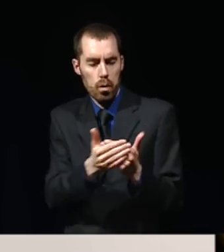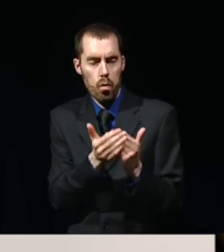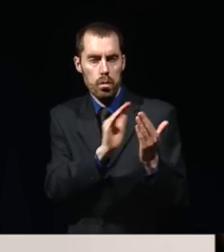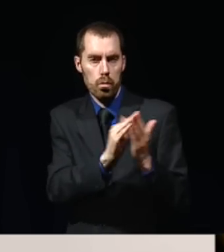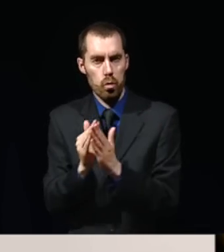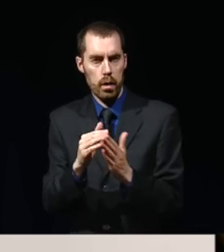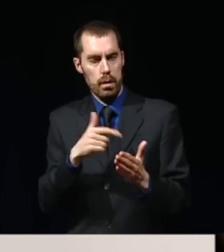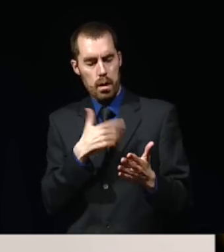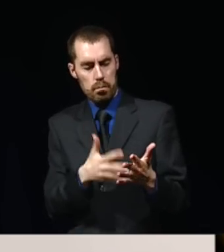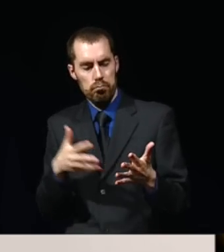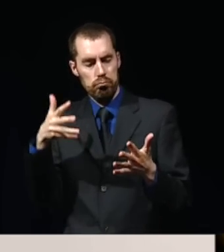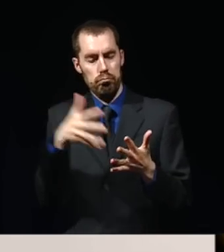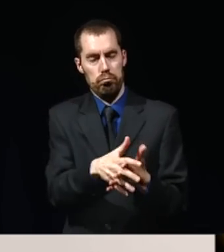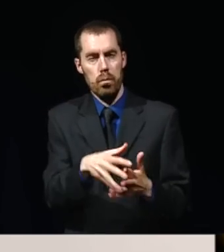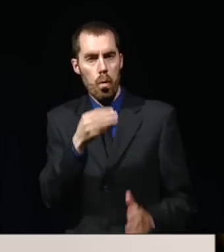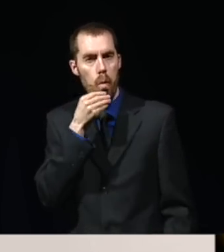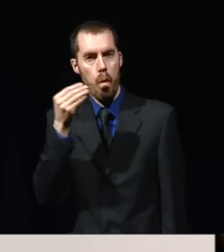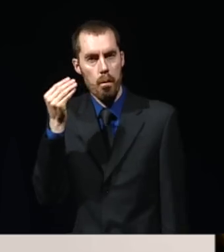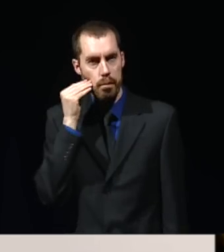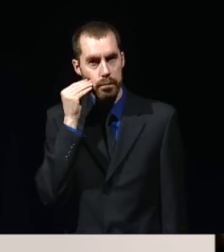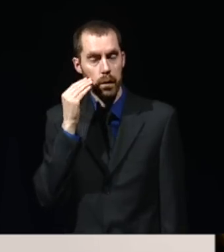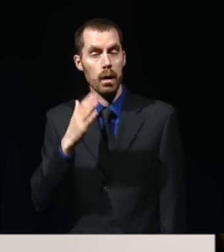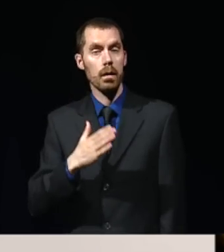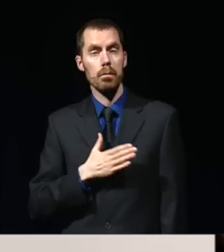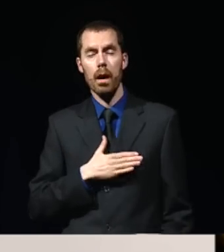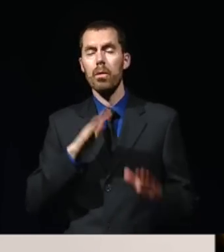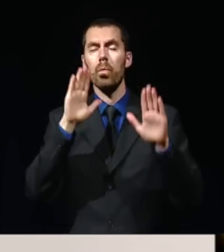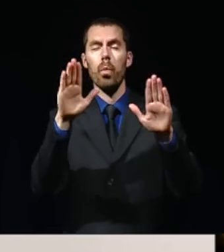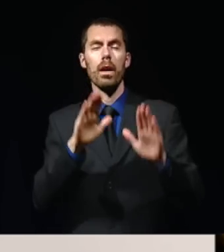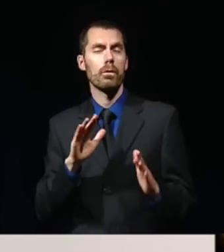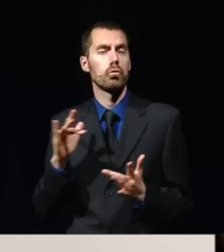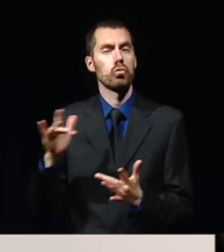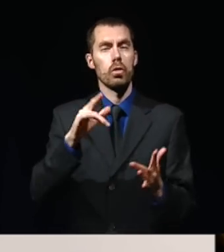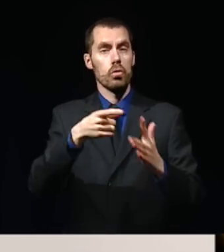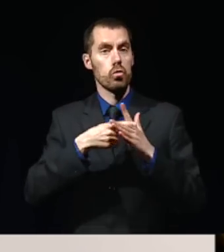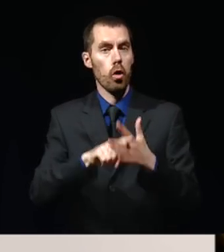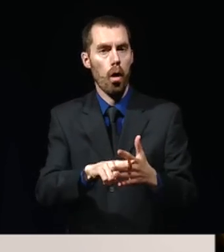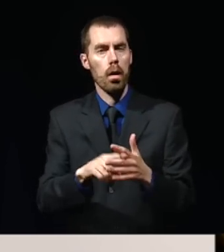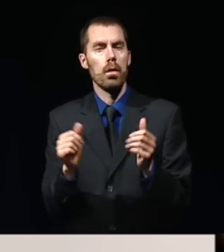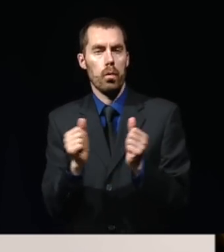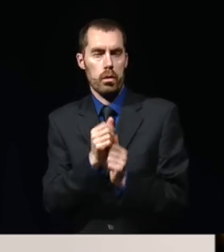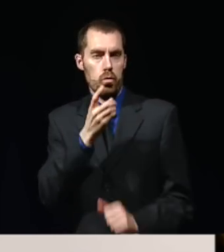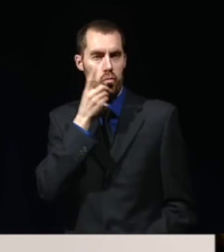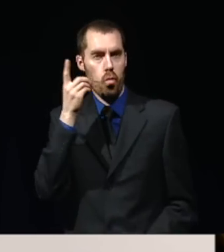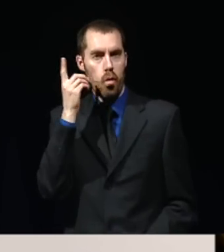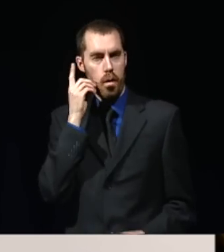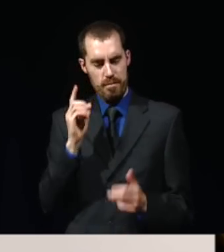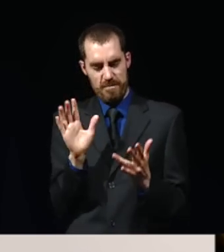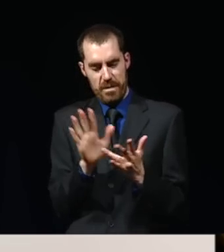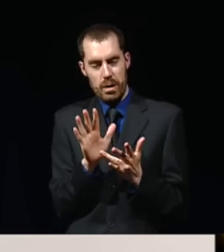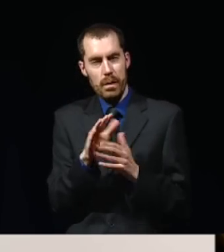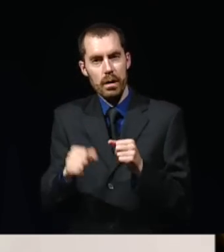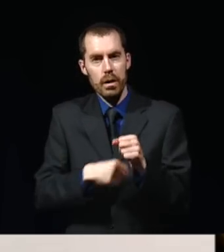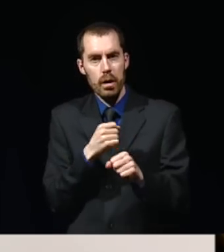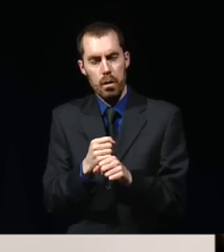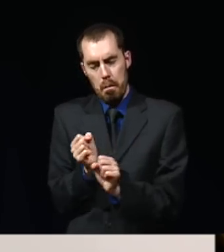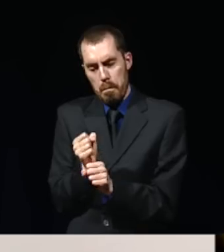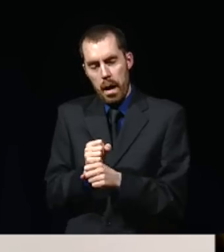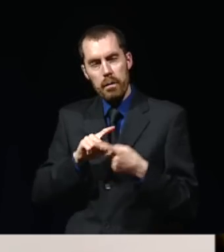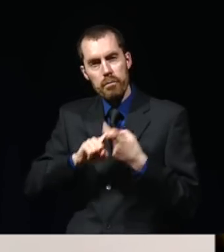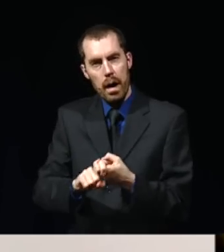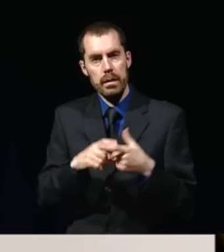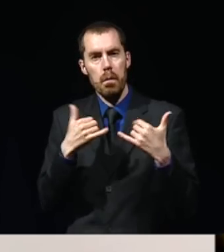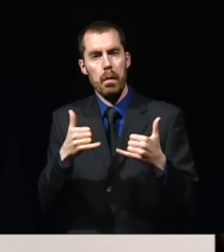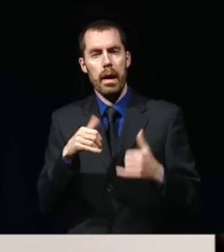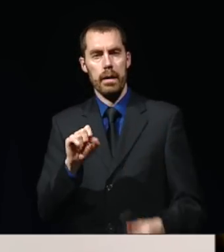now call home. My wonderful journey at WU started with building forever friendships with my freshman hallmates, playing sardines, which is like